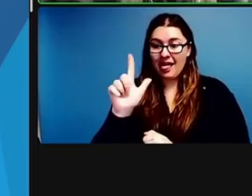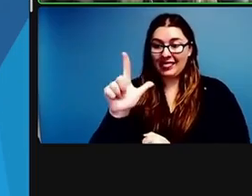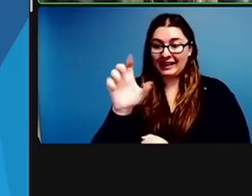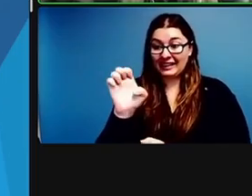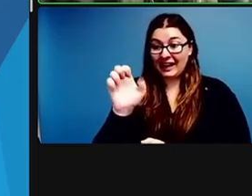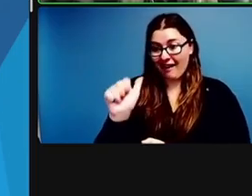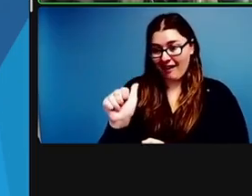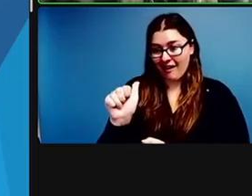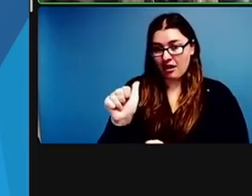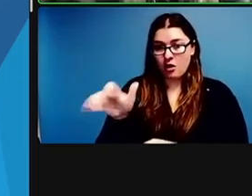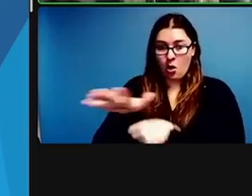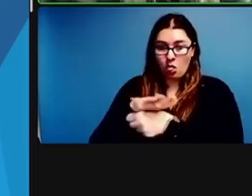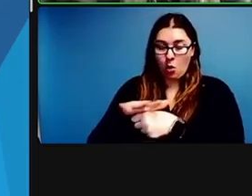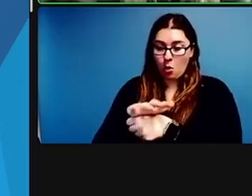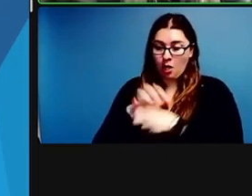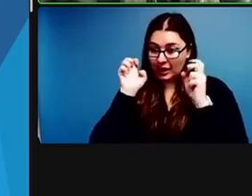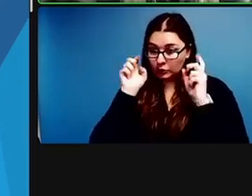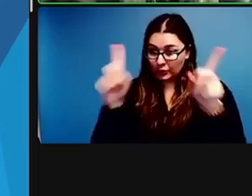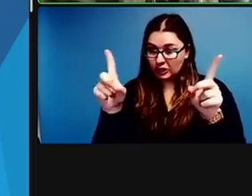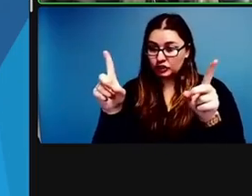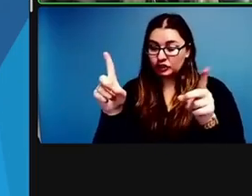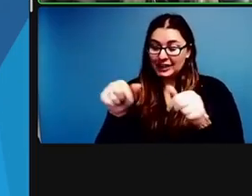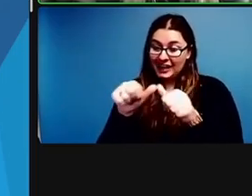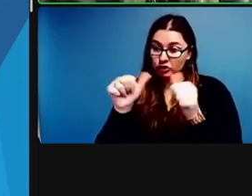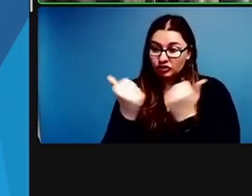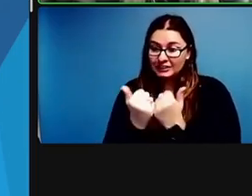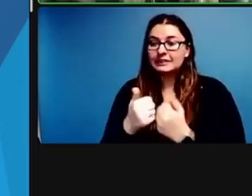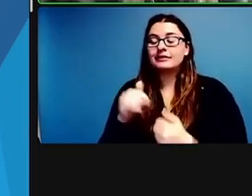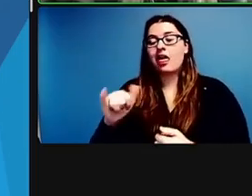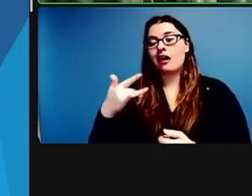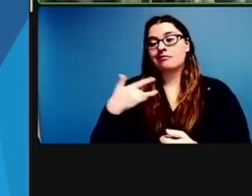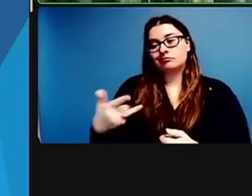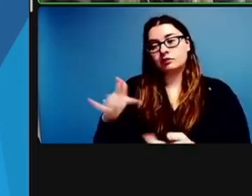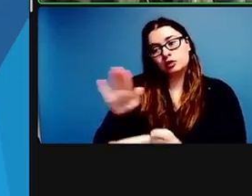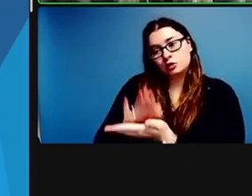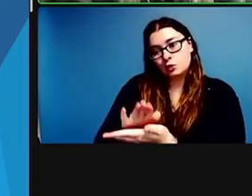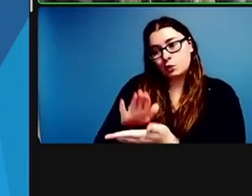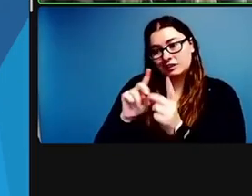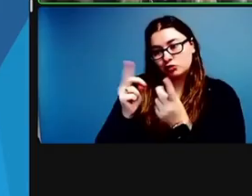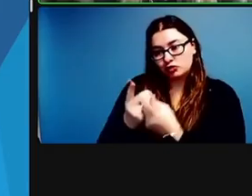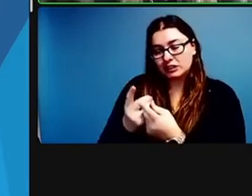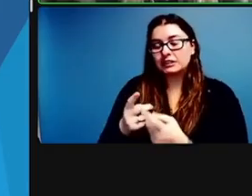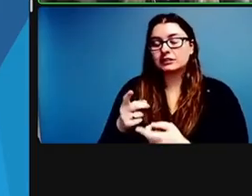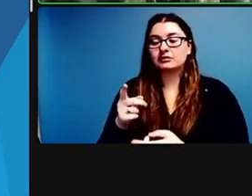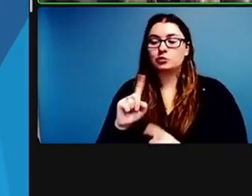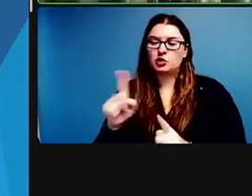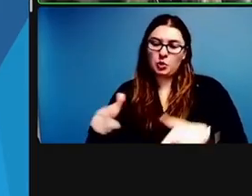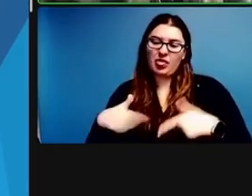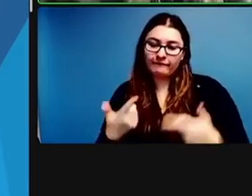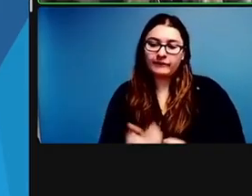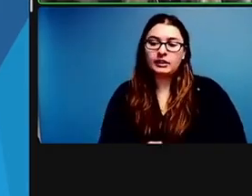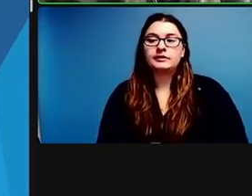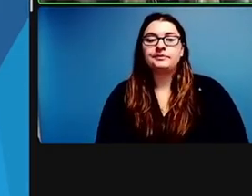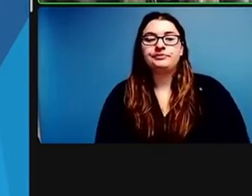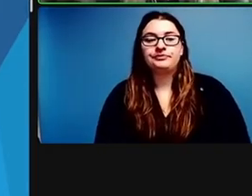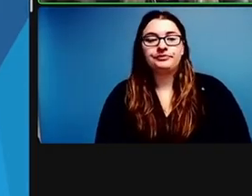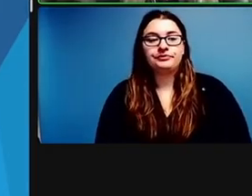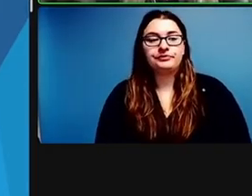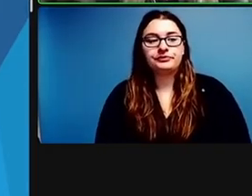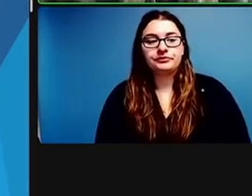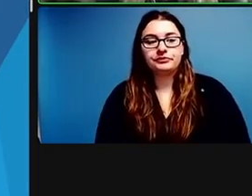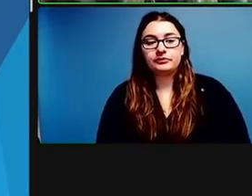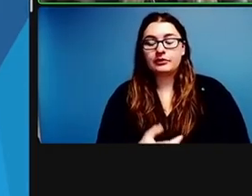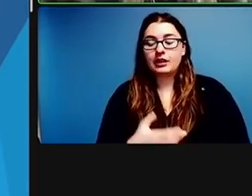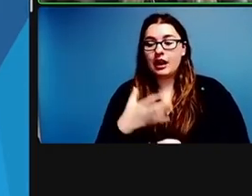LEA, your local education agency, which is usually your school district where you reside. And